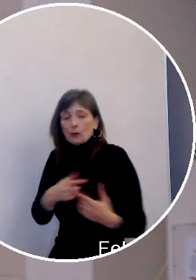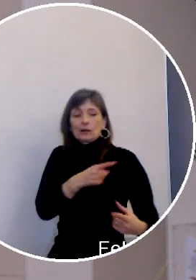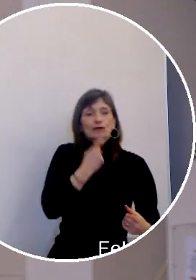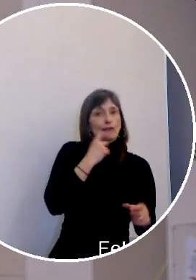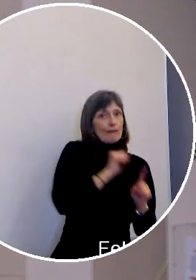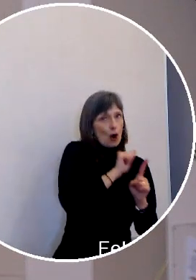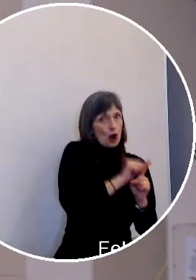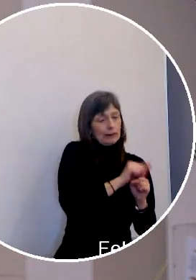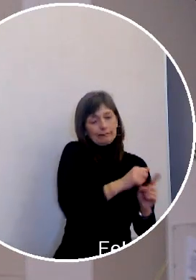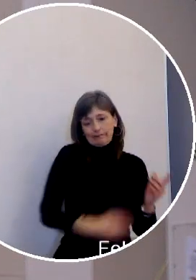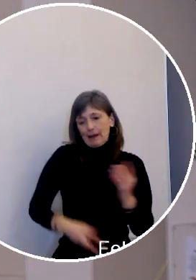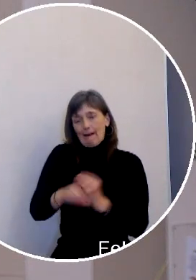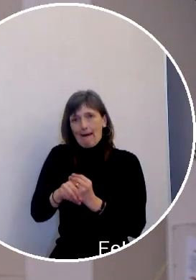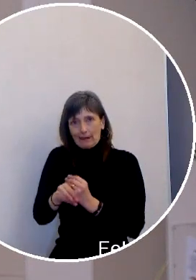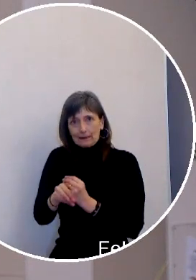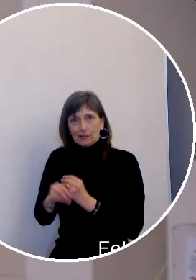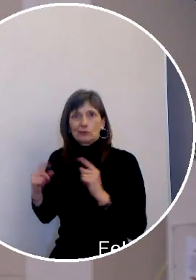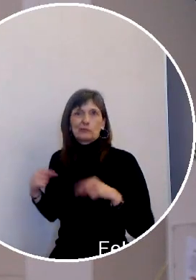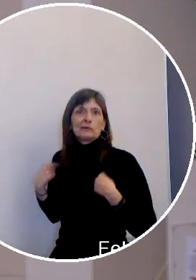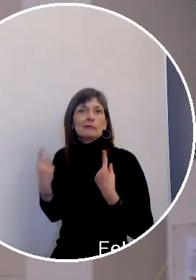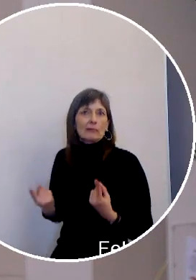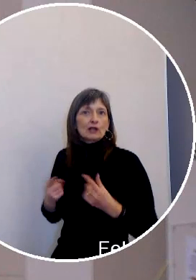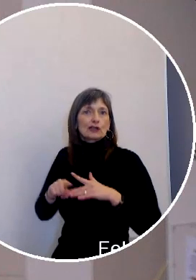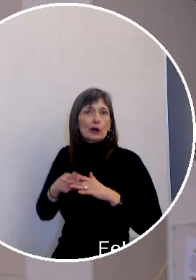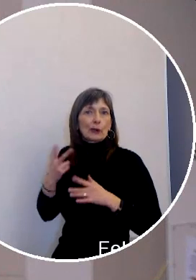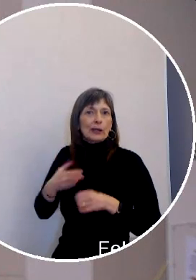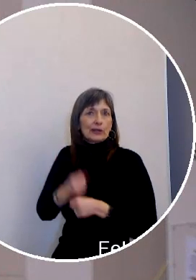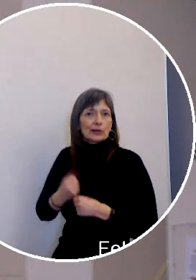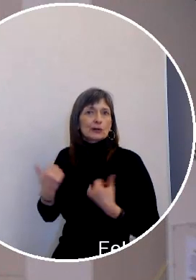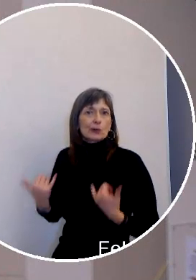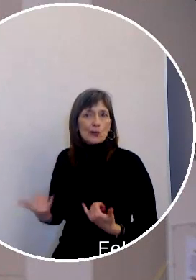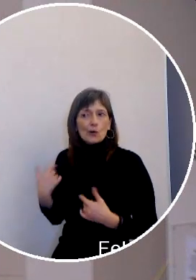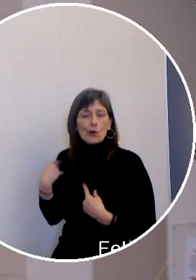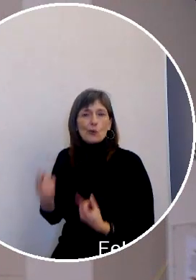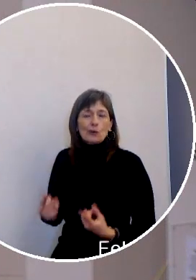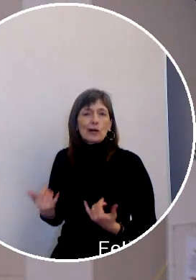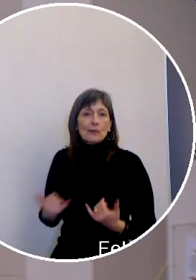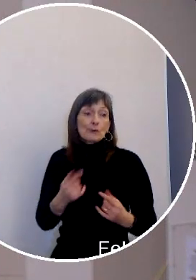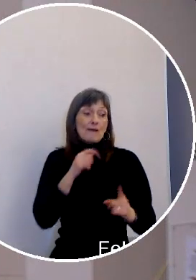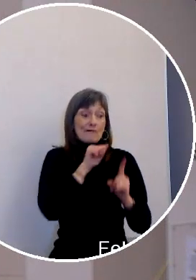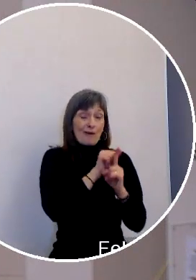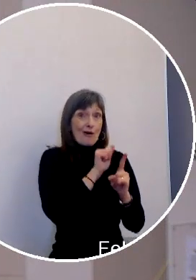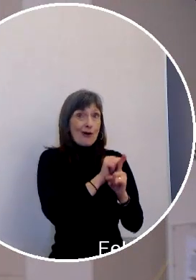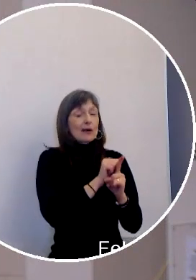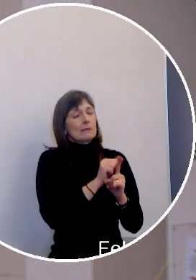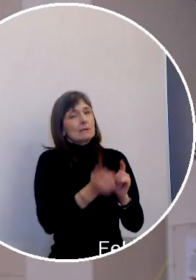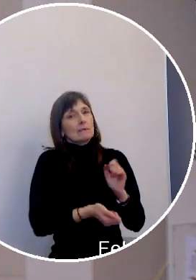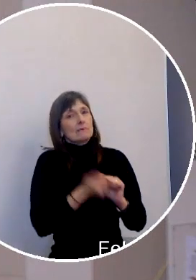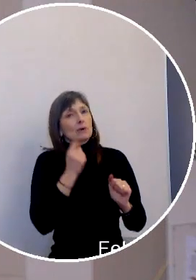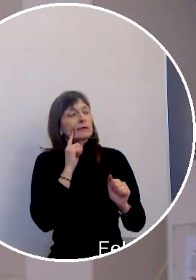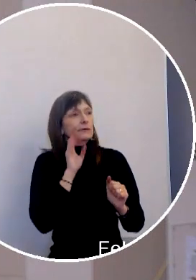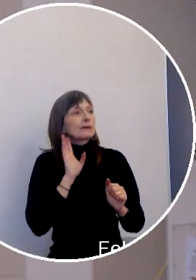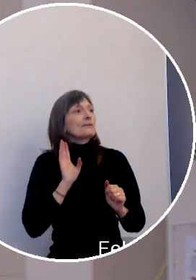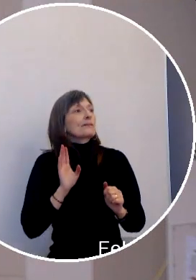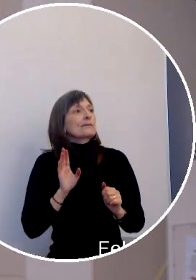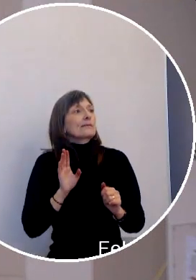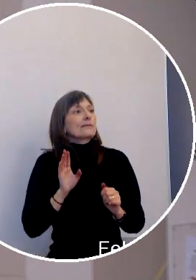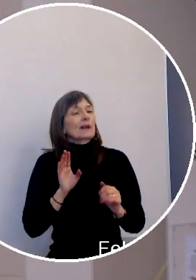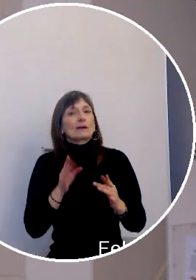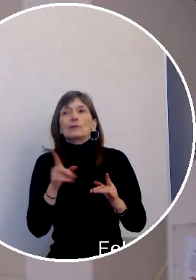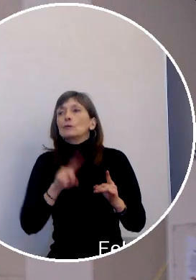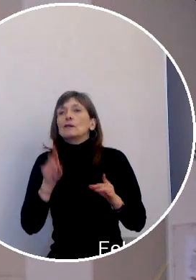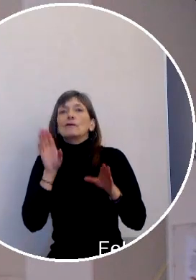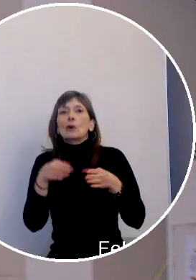implementing and keeping moving over the last 3 years or so. The fraud risk piece specifically identifies area